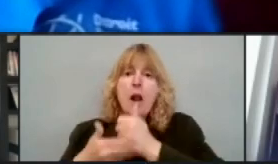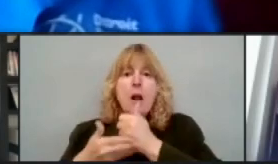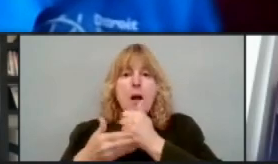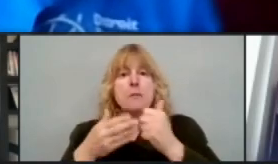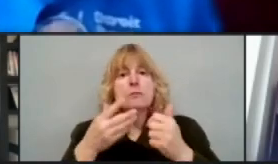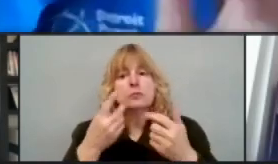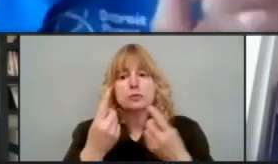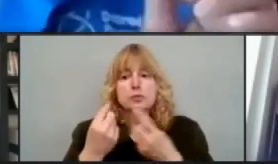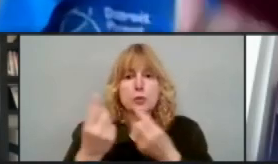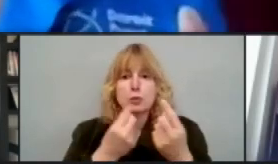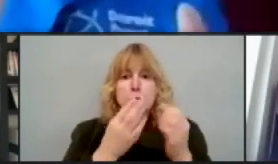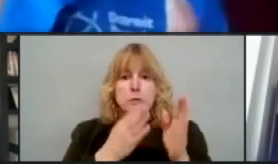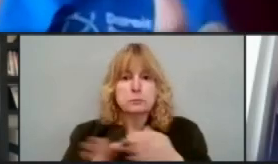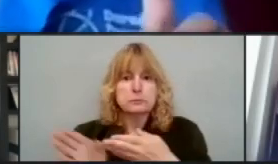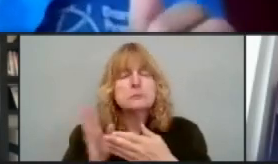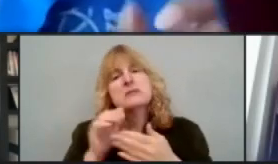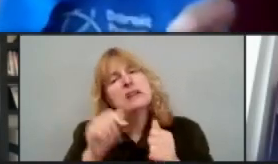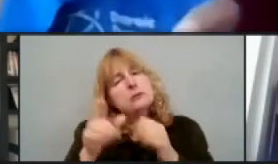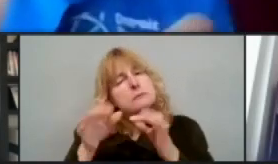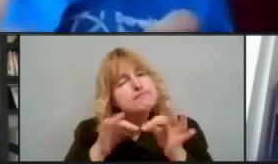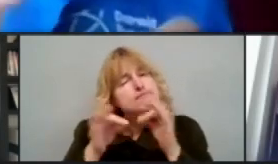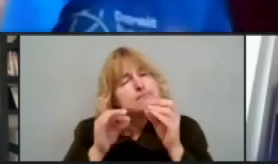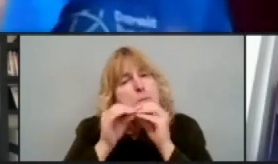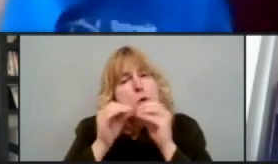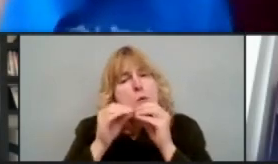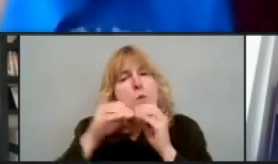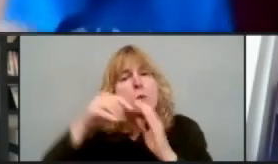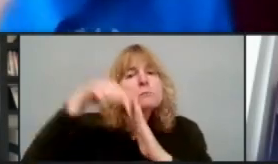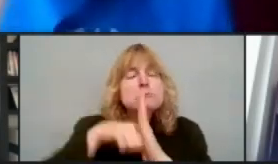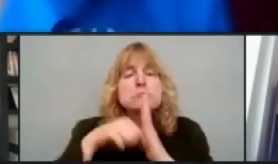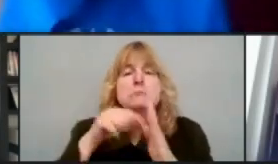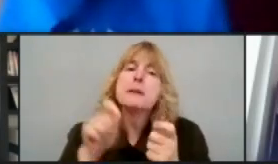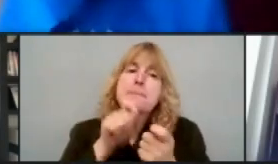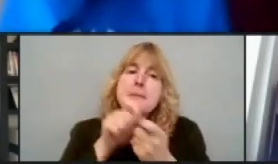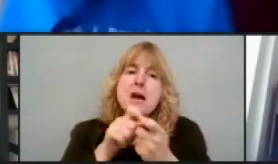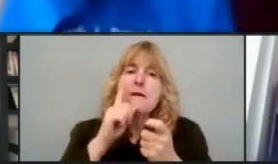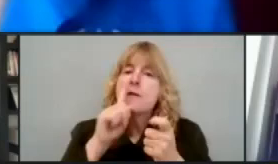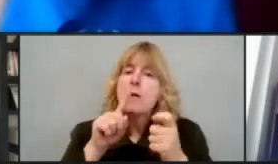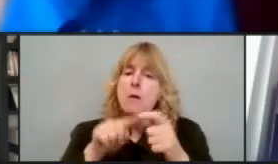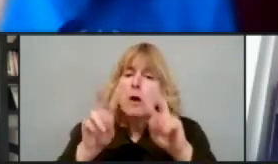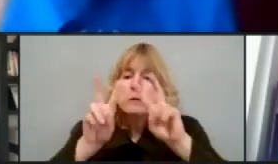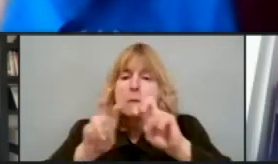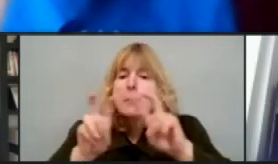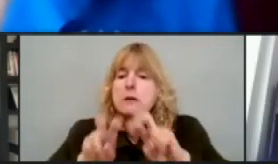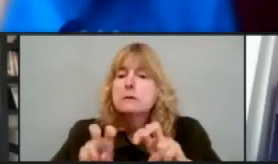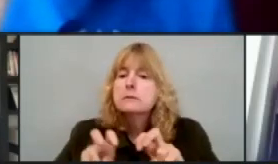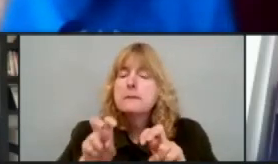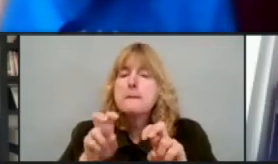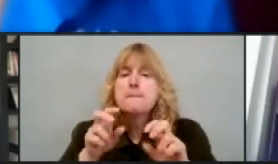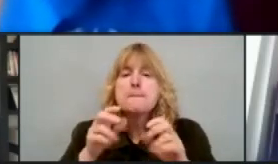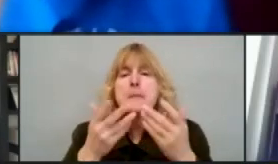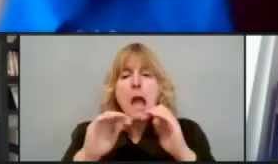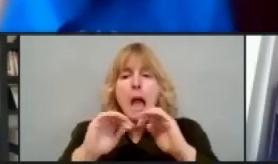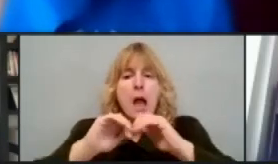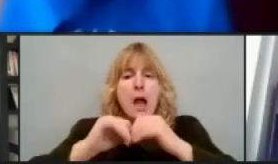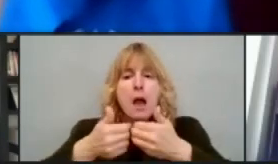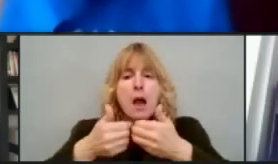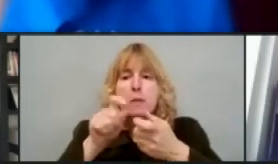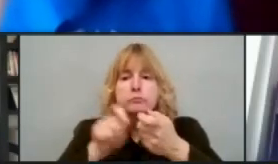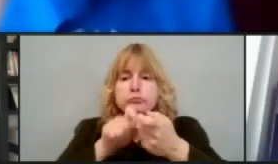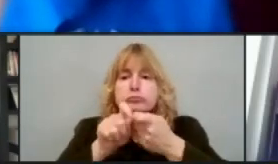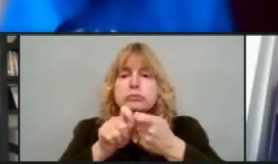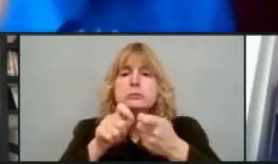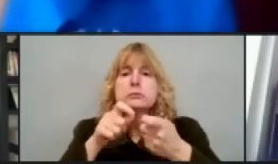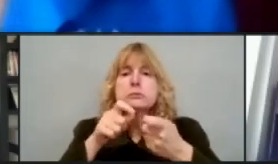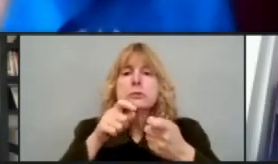bit in more detail, particularly on those assessments, how you specifically are trying